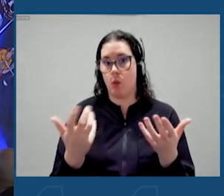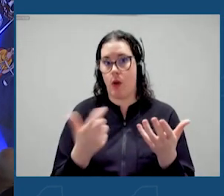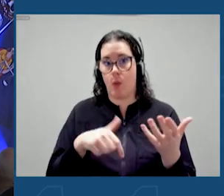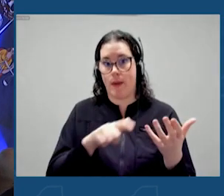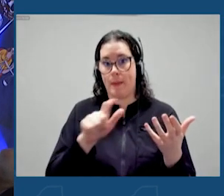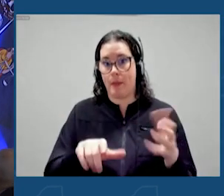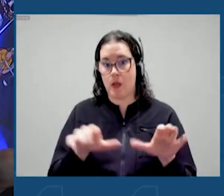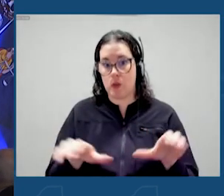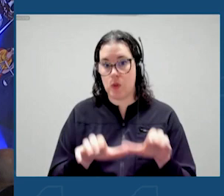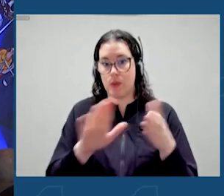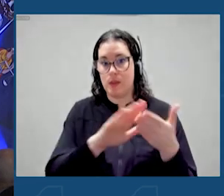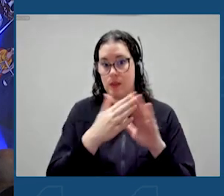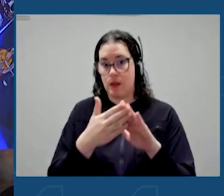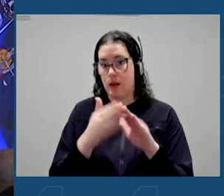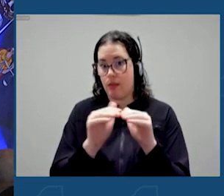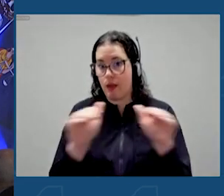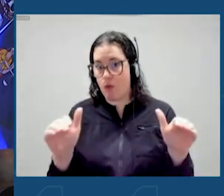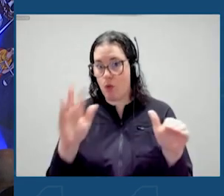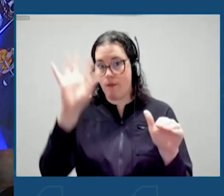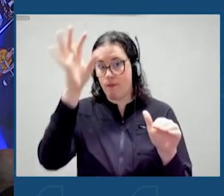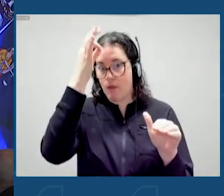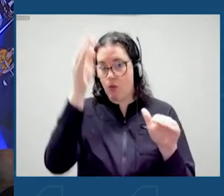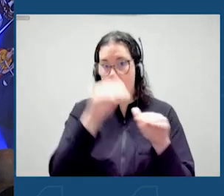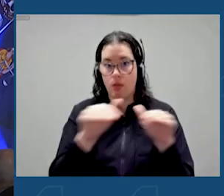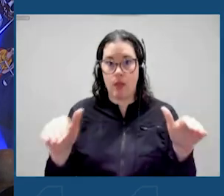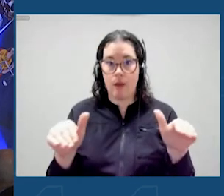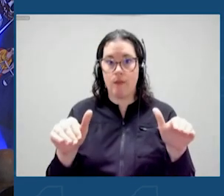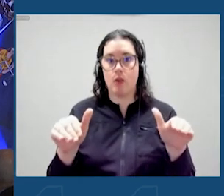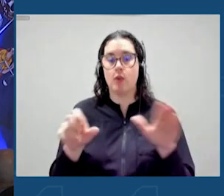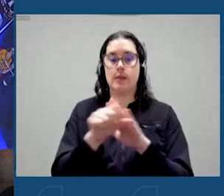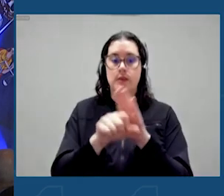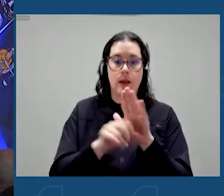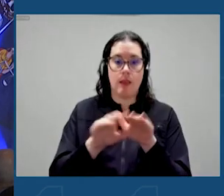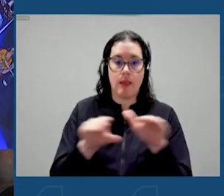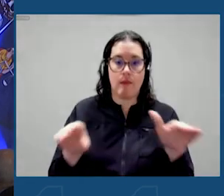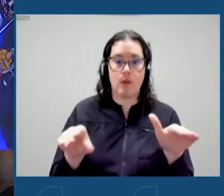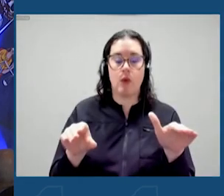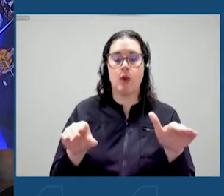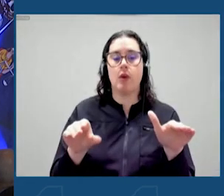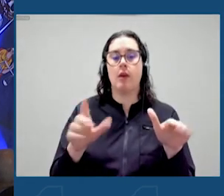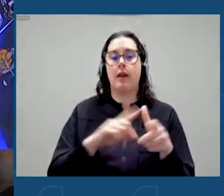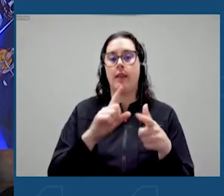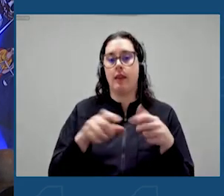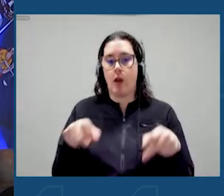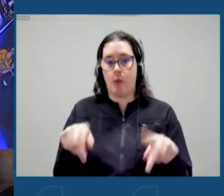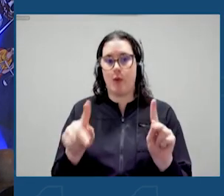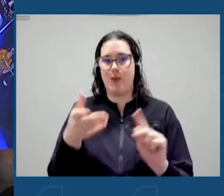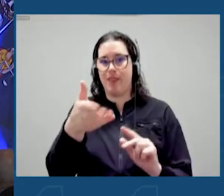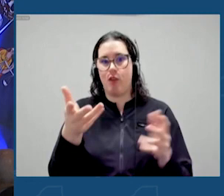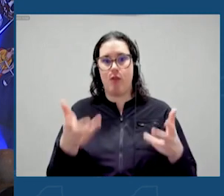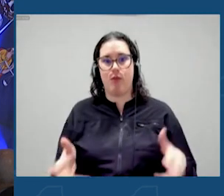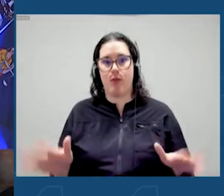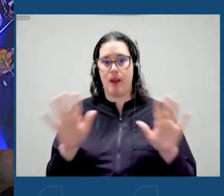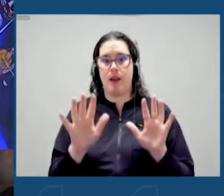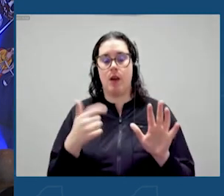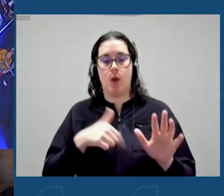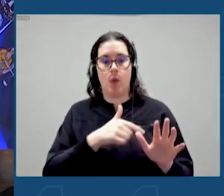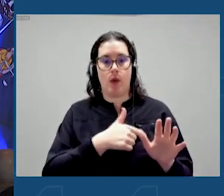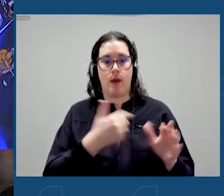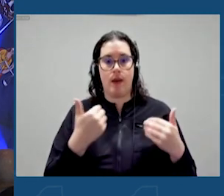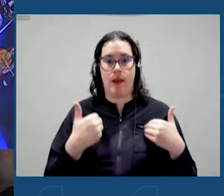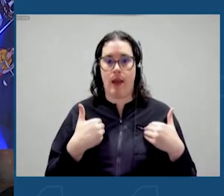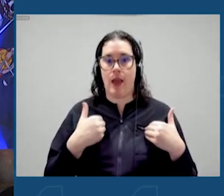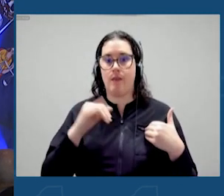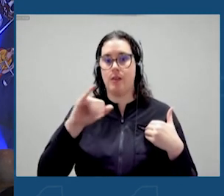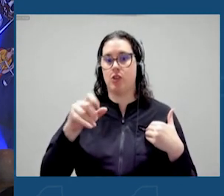what we must do on the federal level, and what we must do on the state level. And then the opportunities are here. We have Hakeem Jeffries